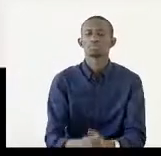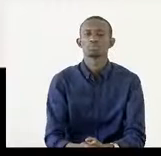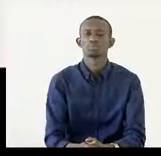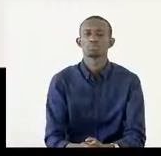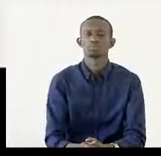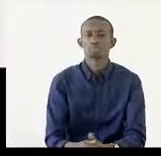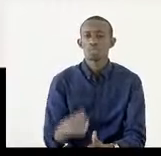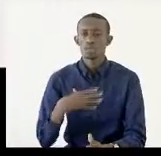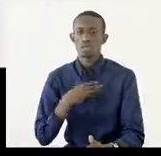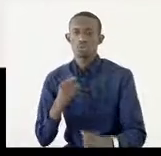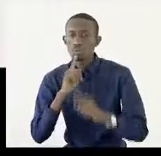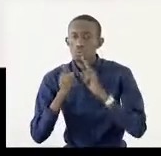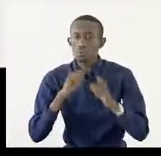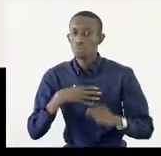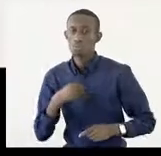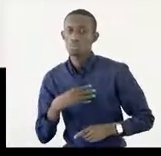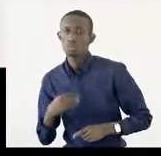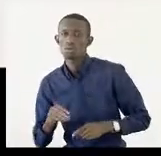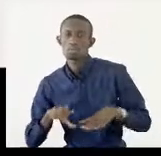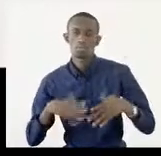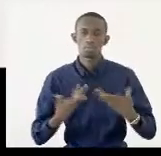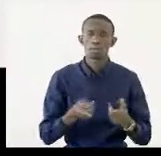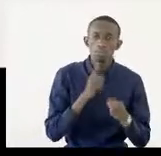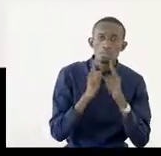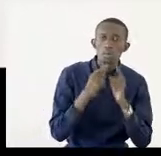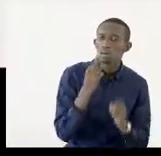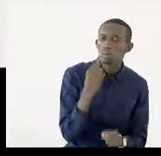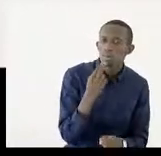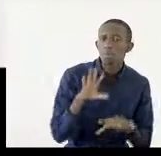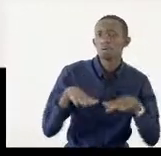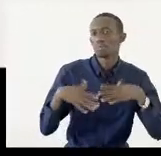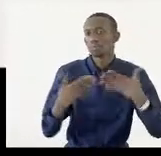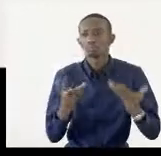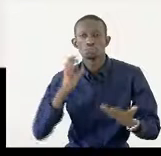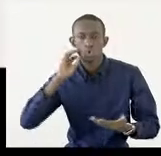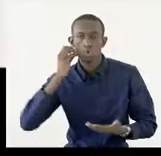Yellow, orange, or red precipitate is formed.